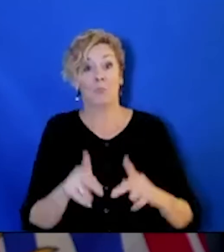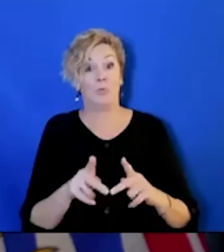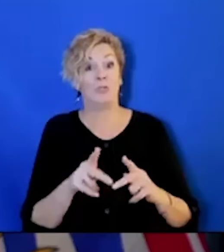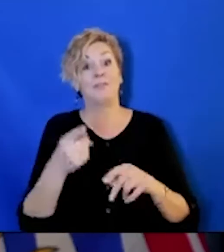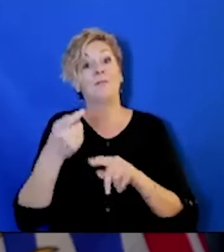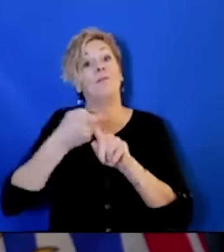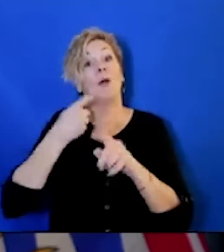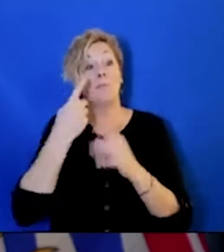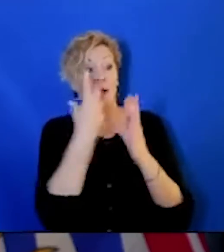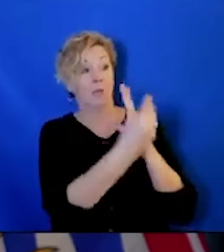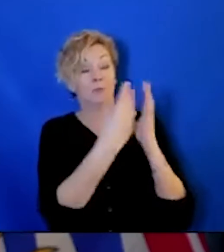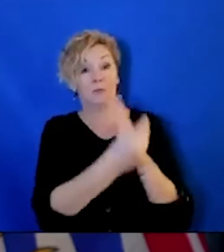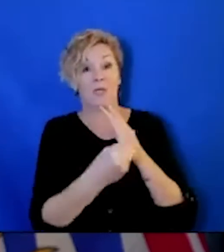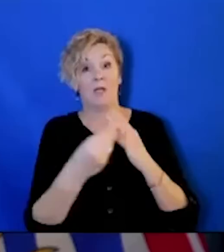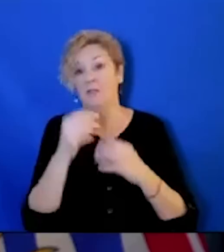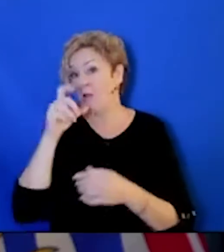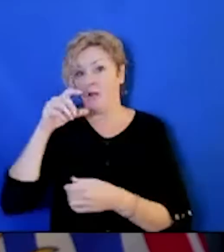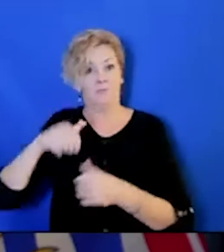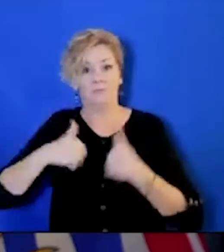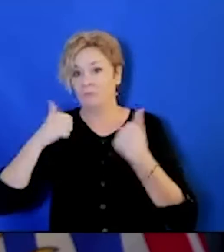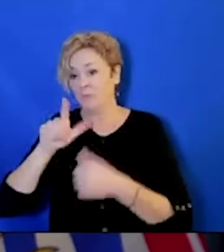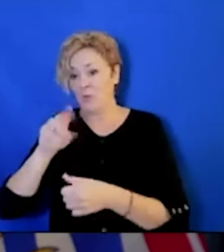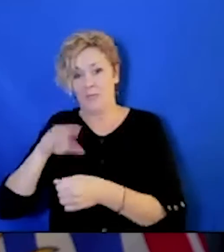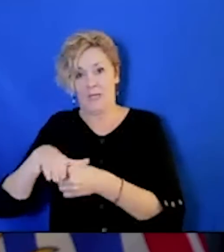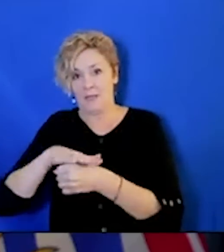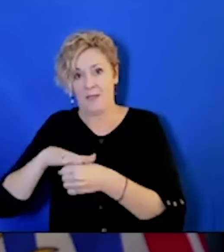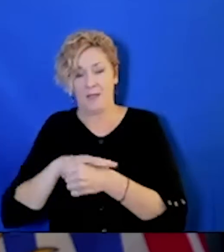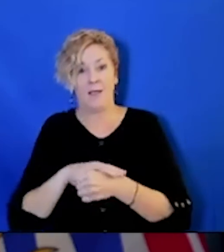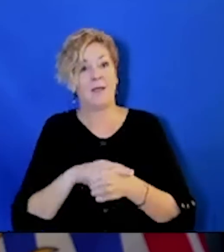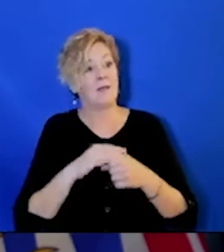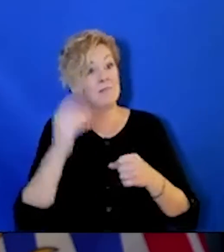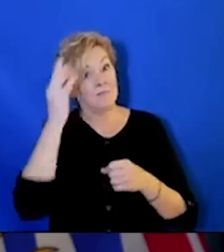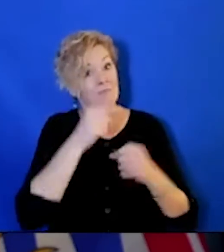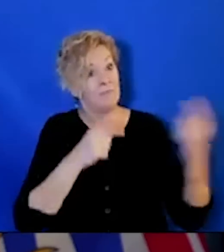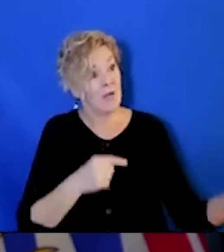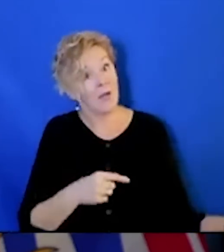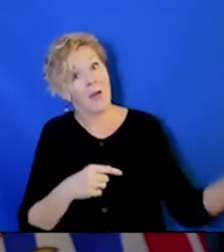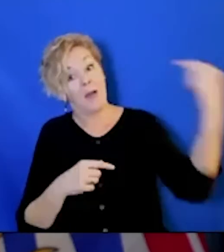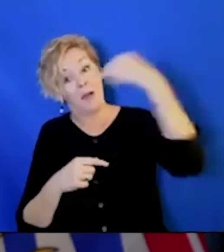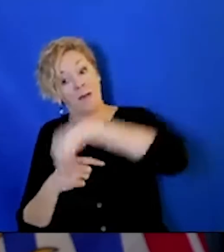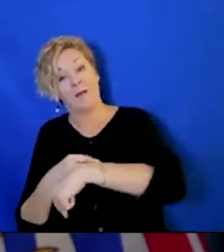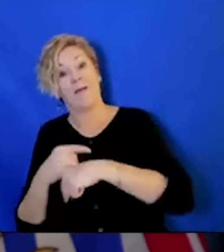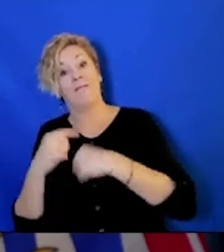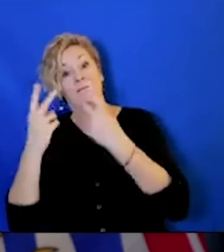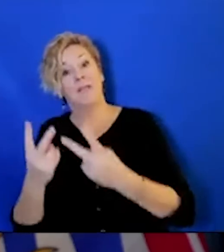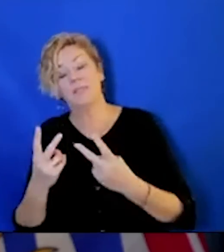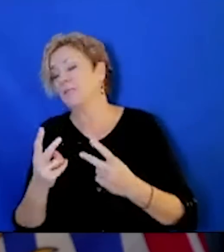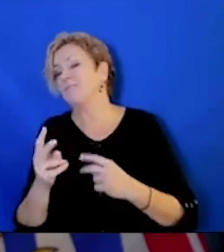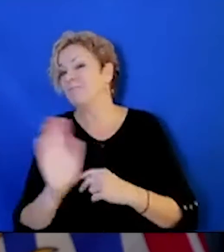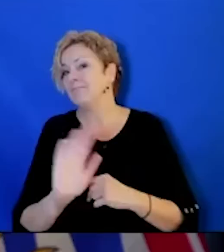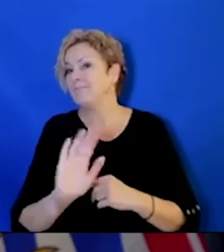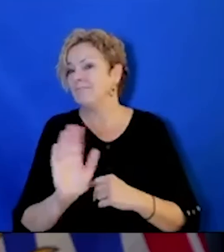we bring it back to our communities and our families. We need now to think about adjusting our routines so that we